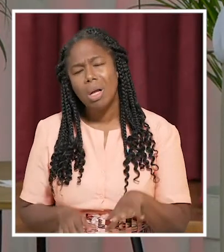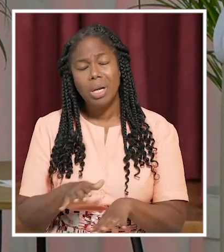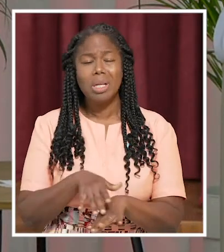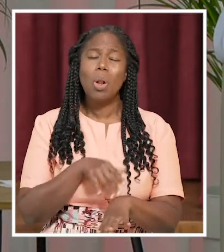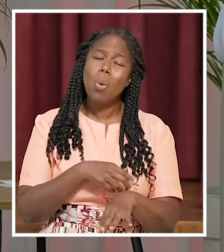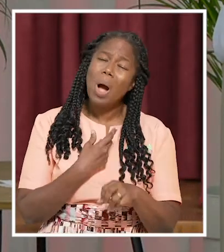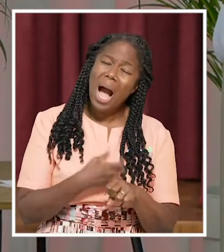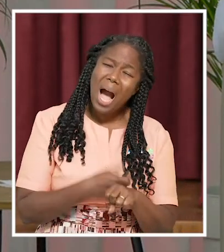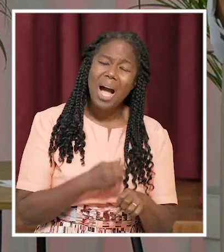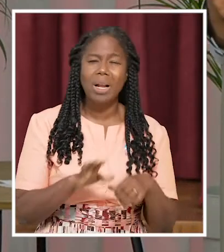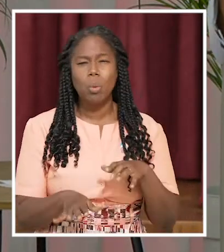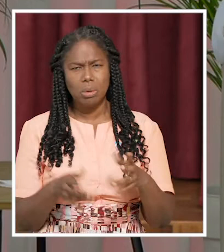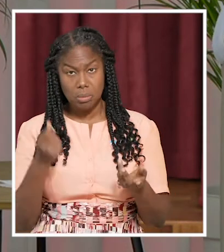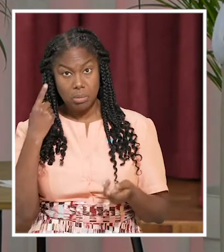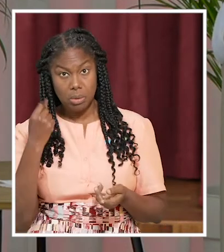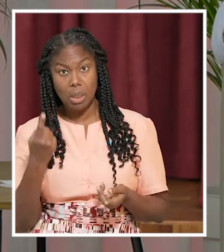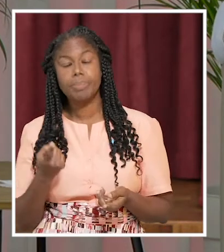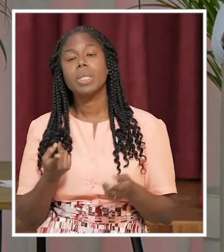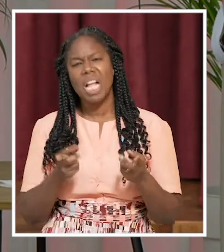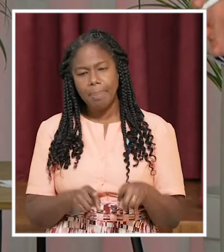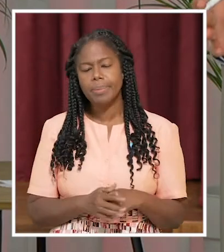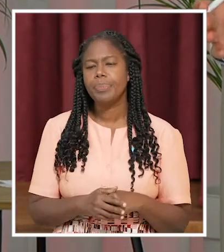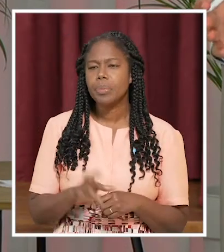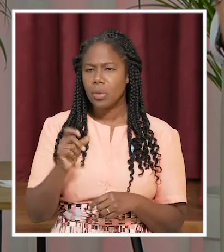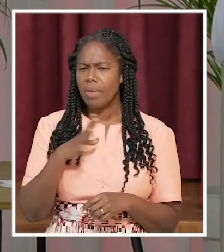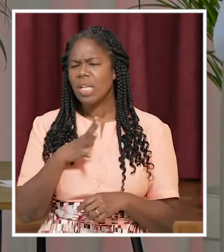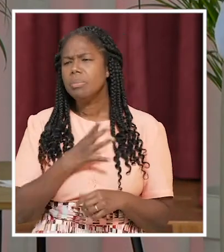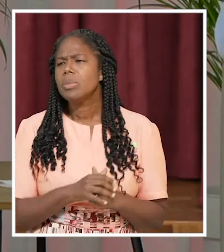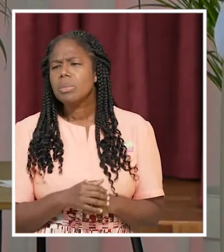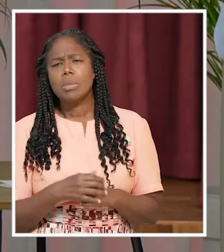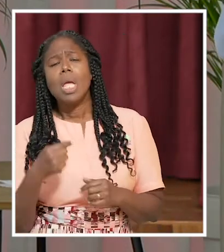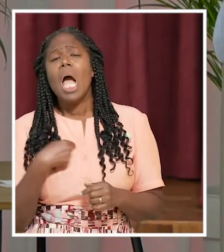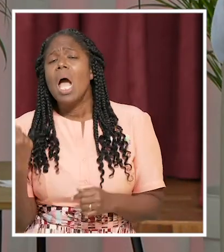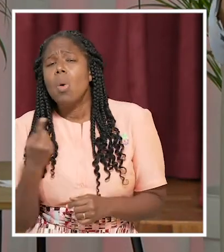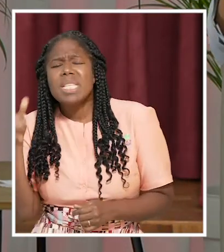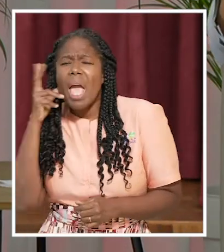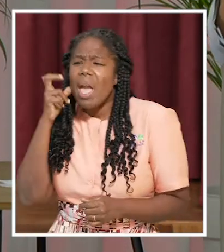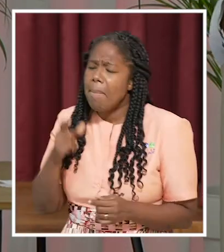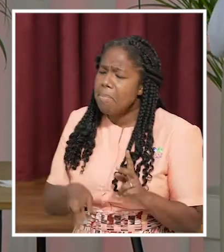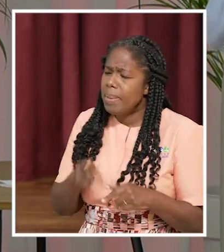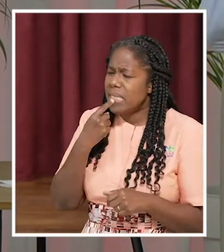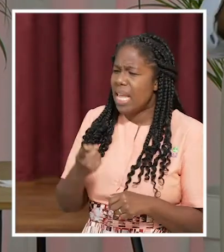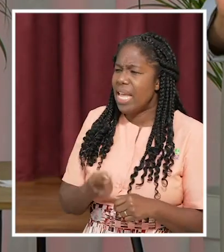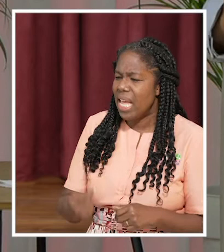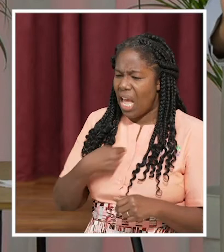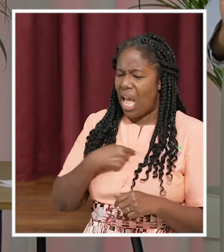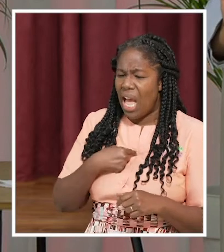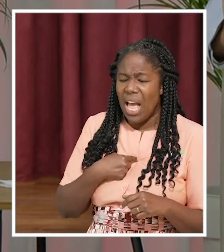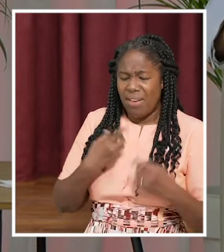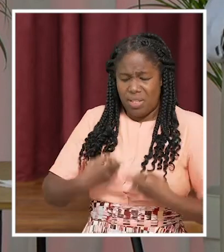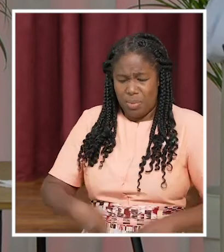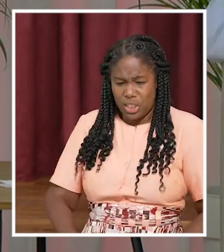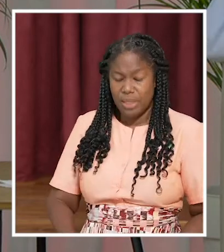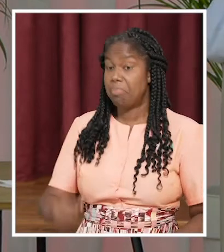depression, especially because I always hear people who said that they went through depression. But to me, I am the happiest man alive. So I always